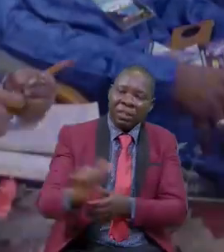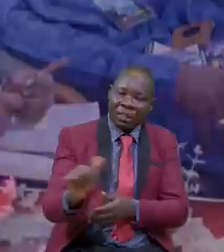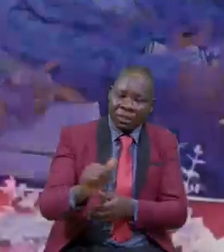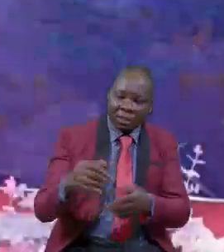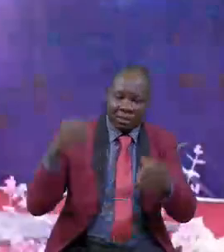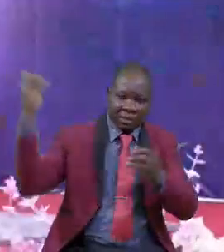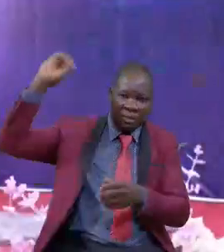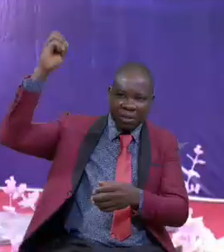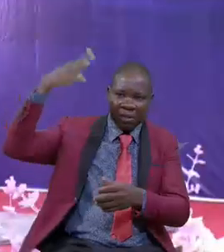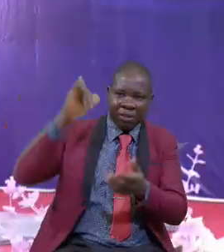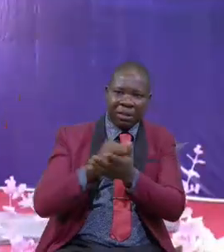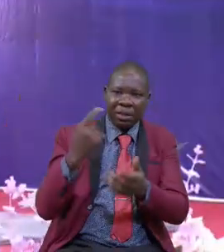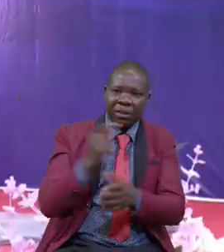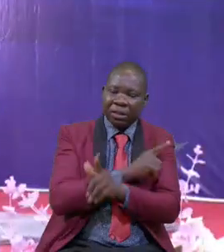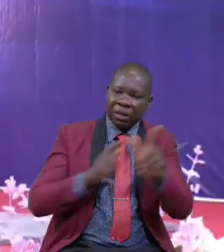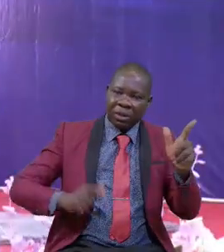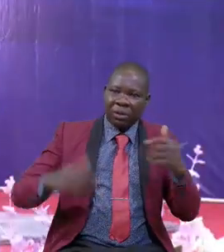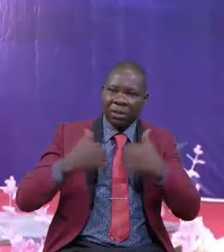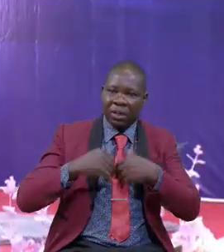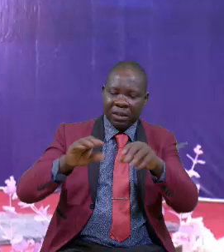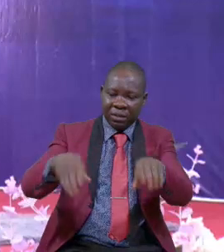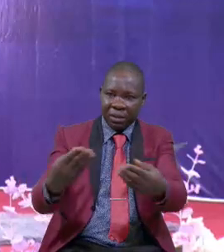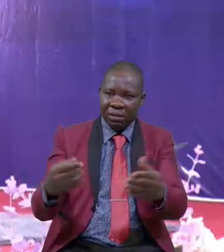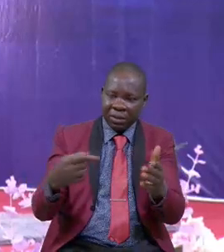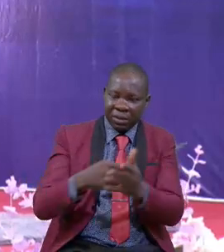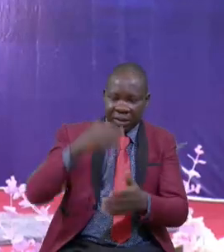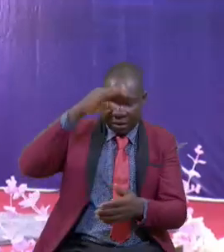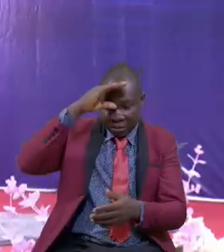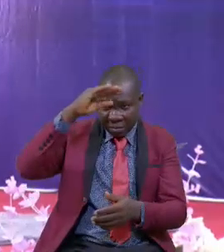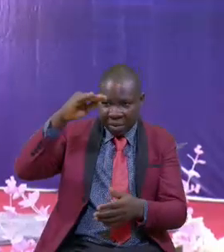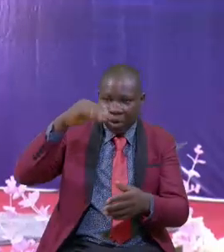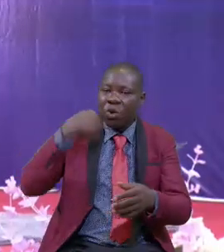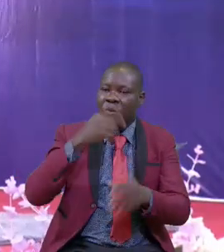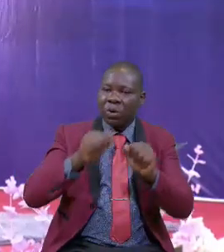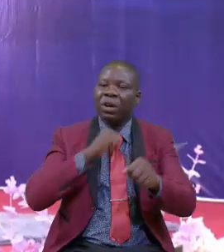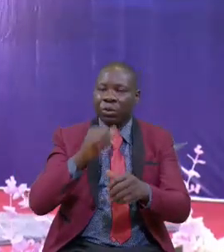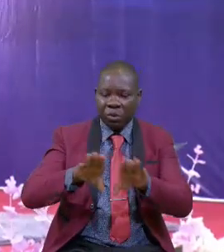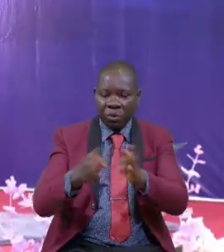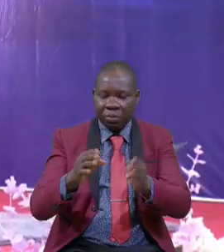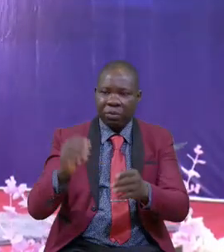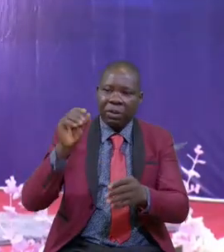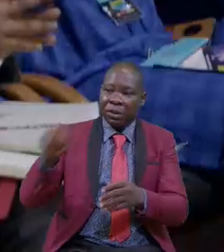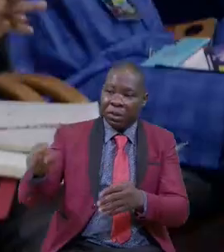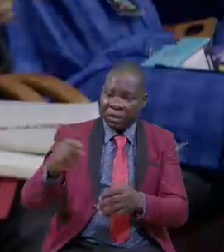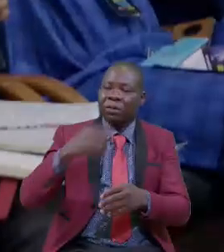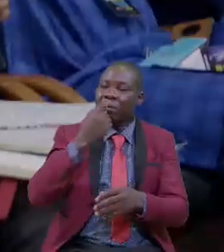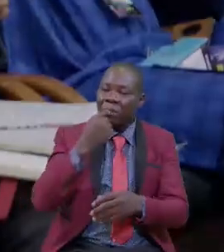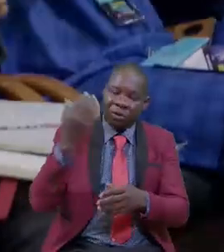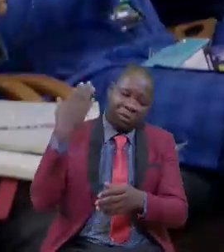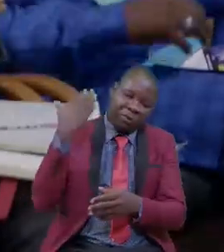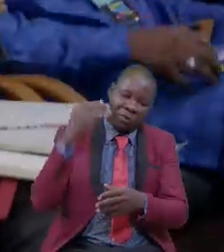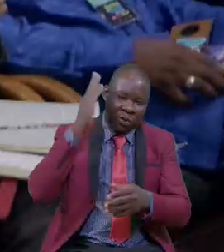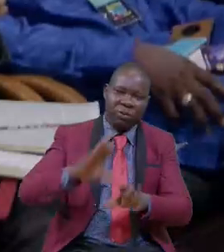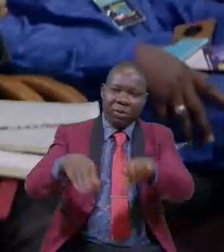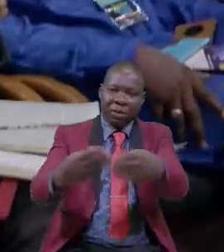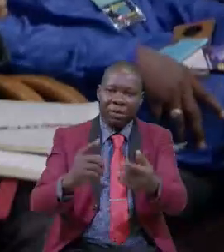given this man who could not open his mouth before, he will give to you. I'm